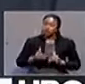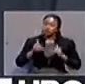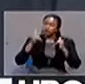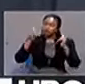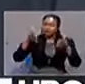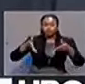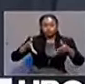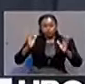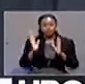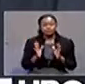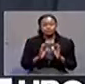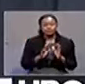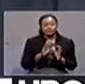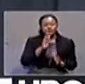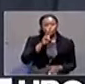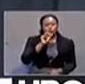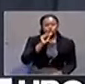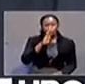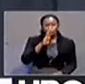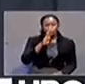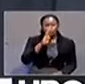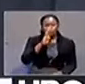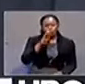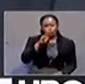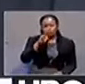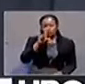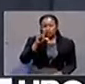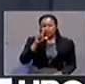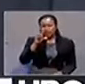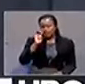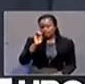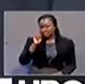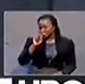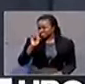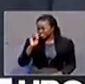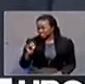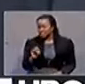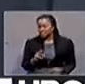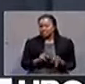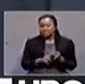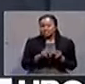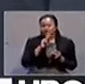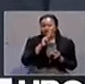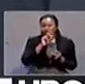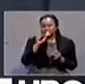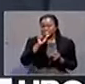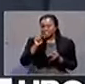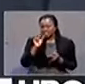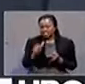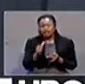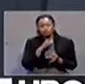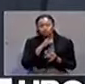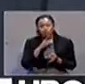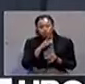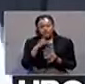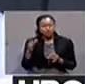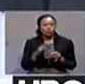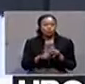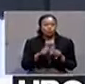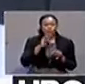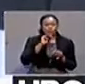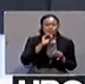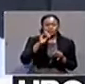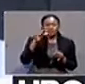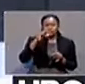the places of Wovolenzi, the places of Kasana Luwero, Mijera, Kakoge,